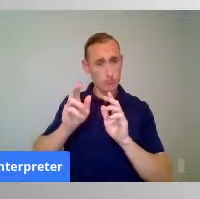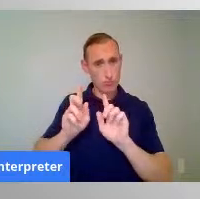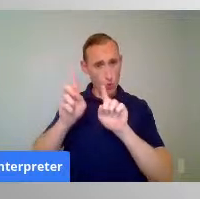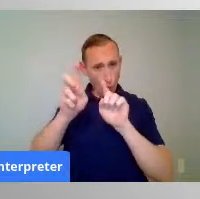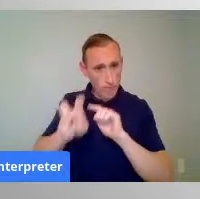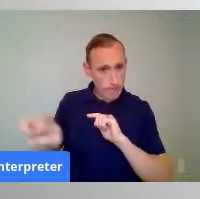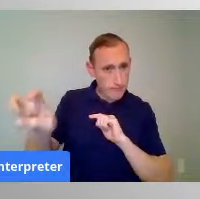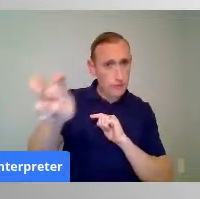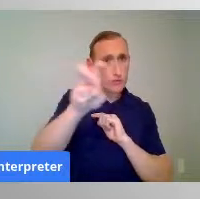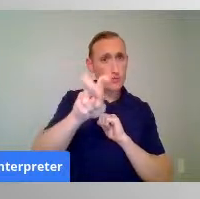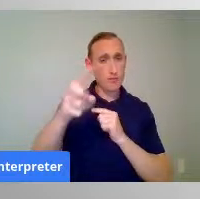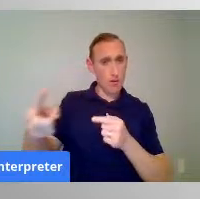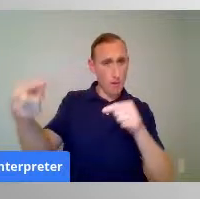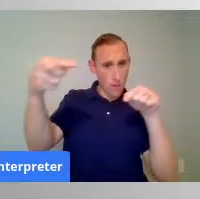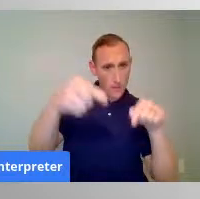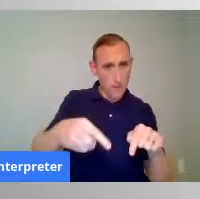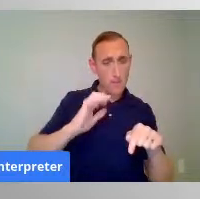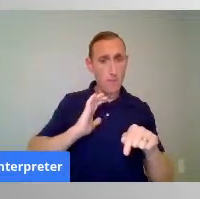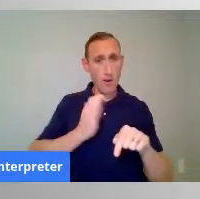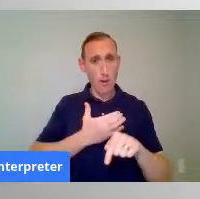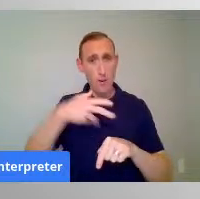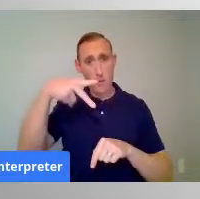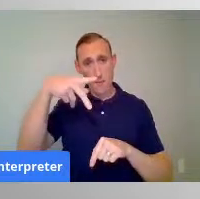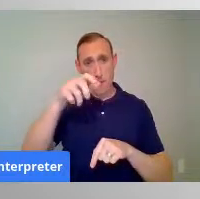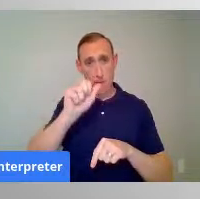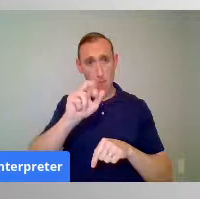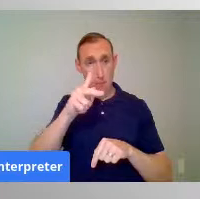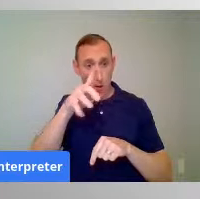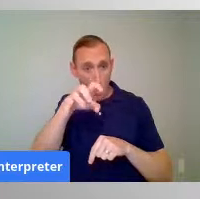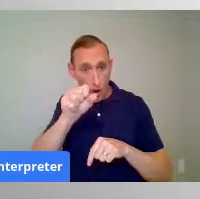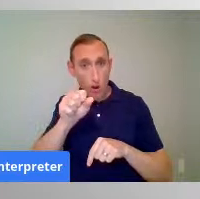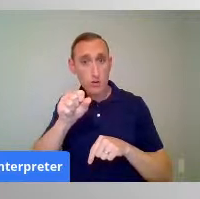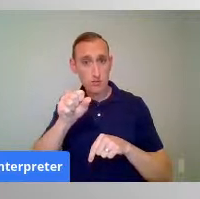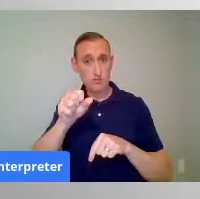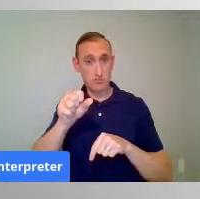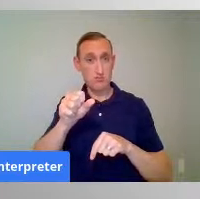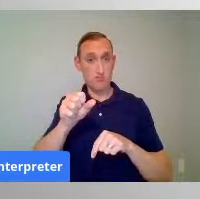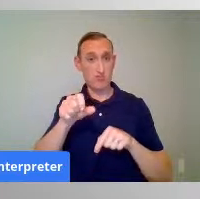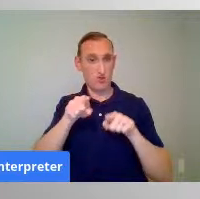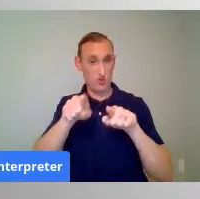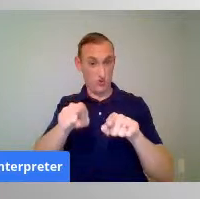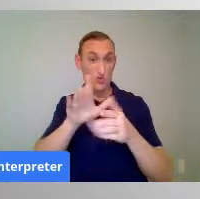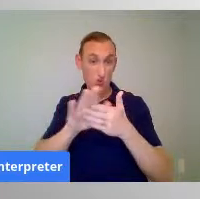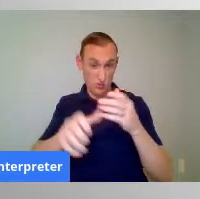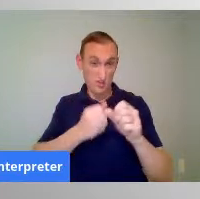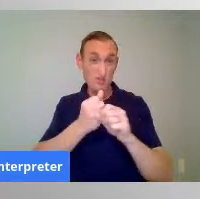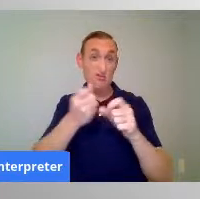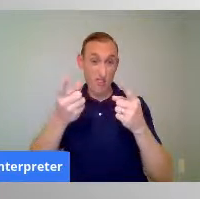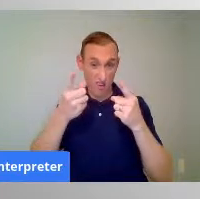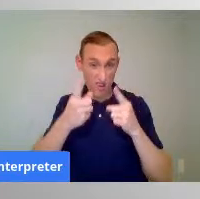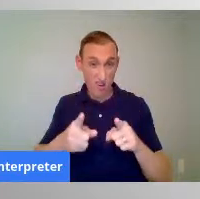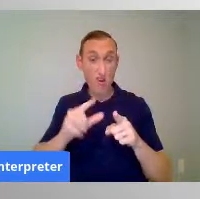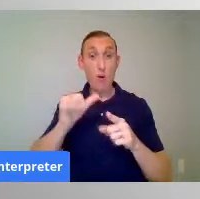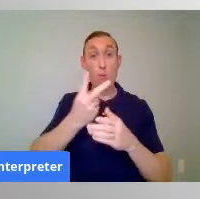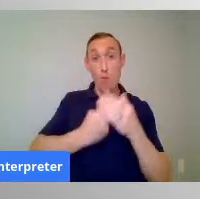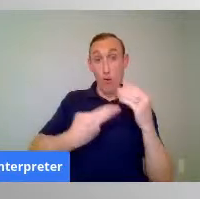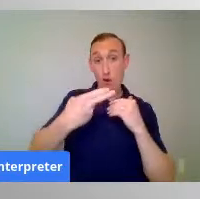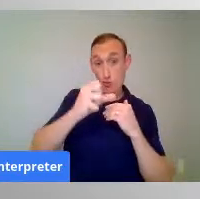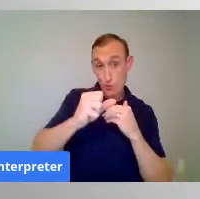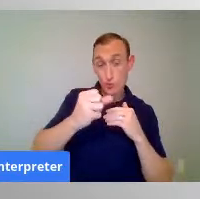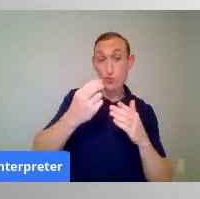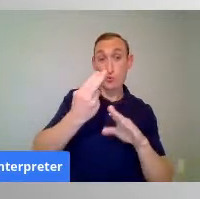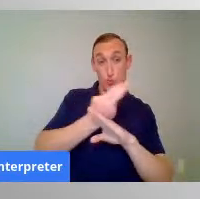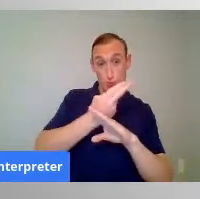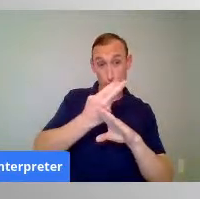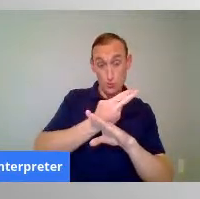that's all throughout the school year, obviously. And then both high schools use our tennis courts at the new tennis center and at